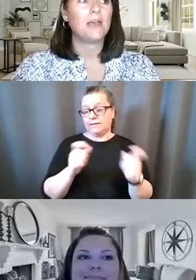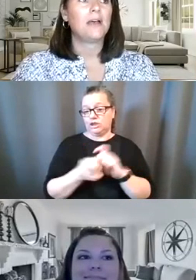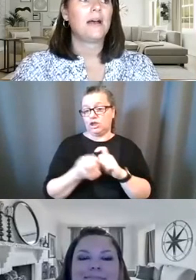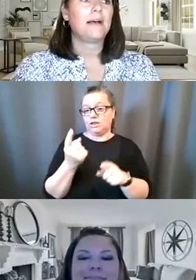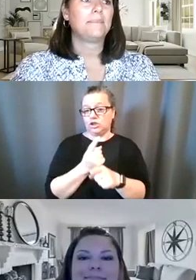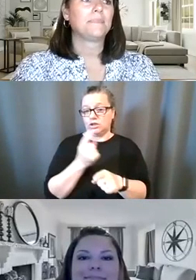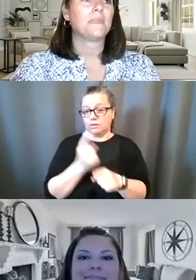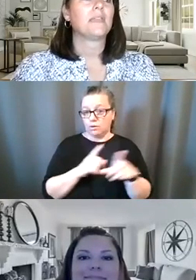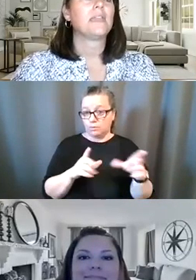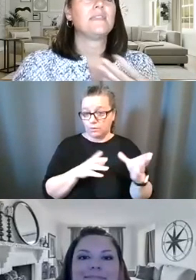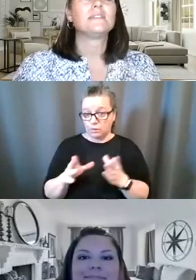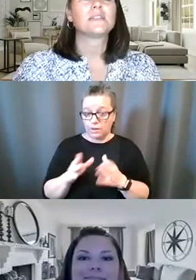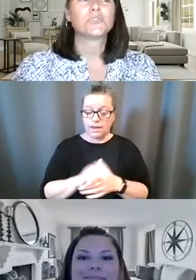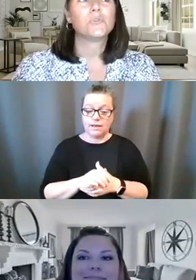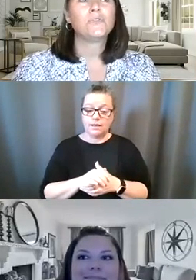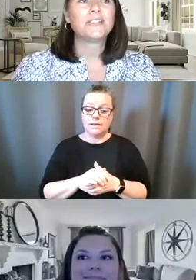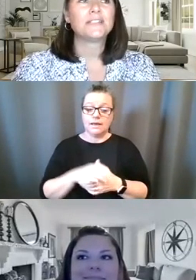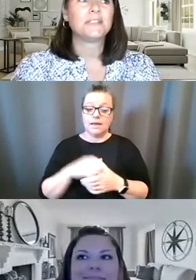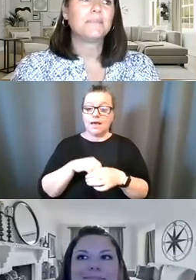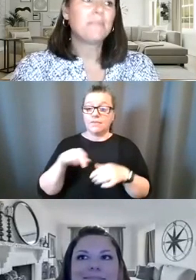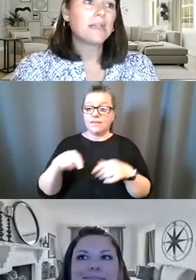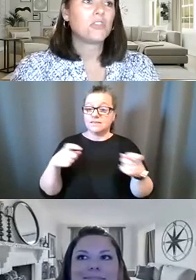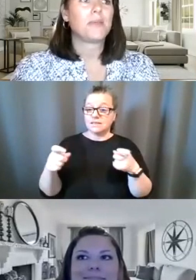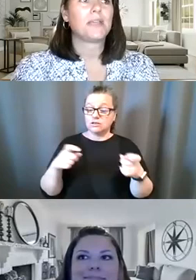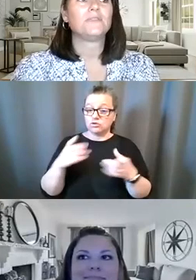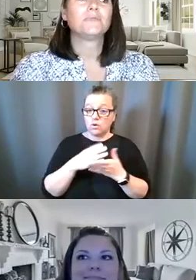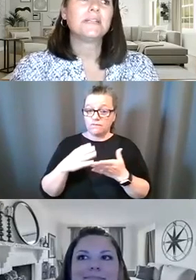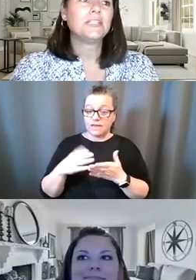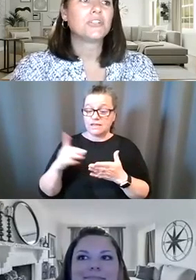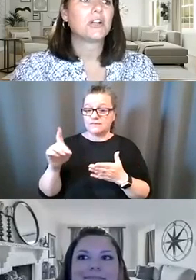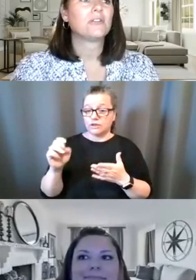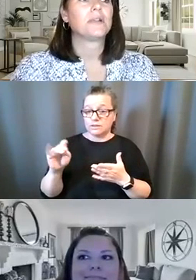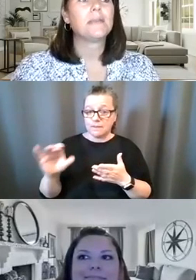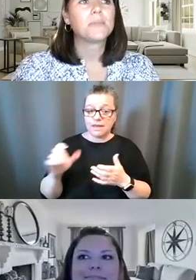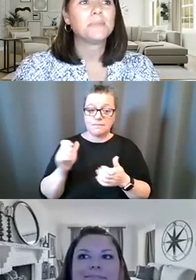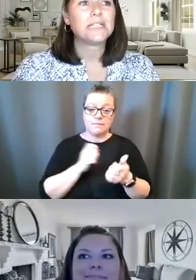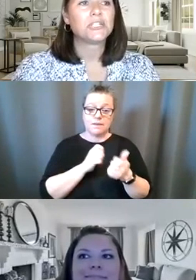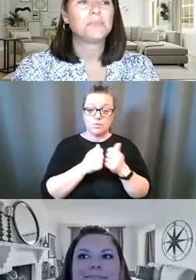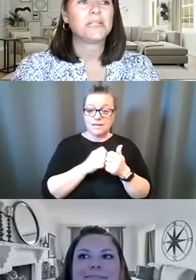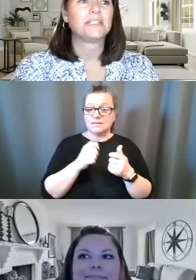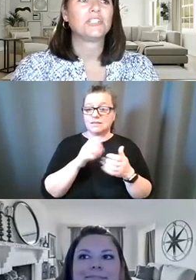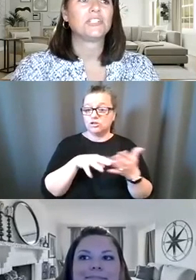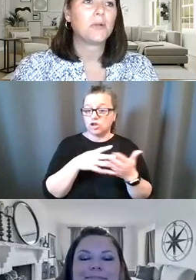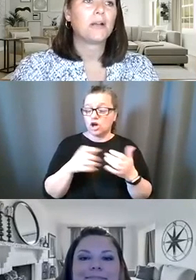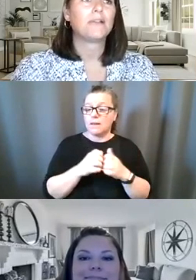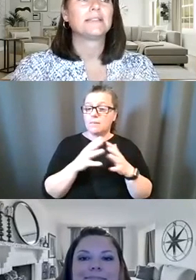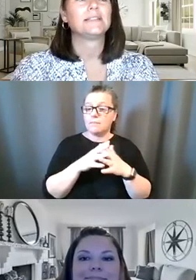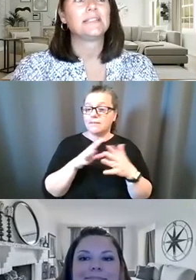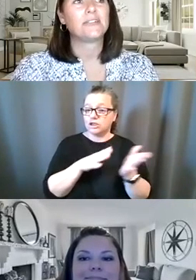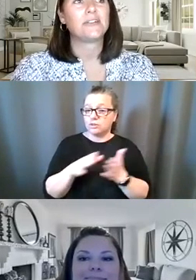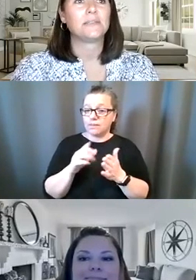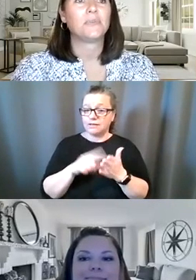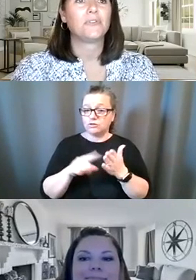way. In this control phase for the DMAIC, you might use a RACI chart or an implementation plan to track progress